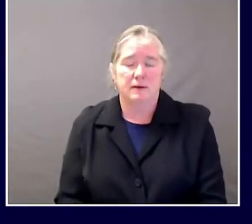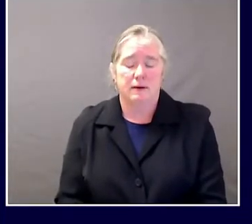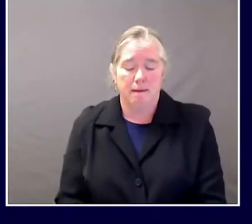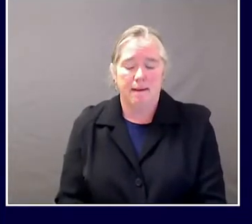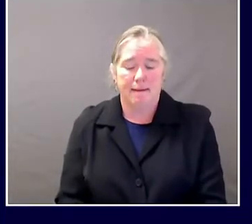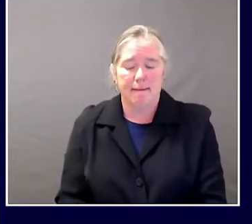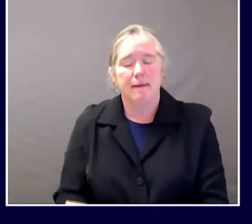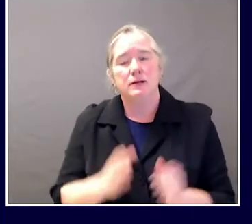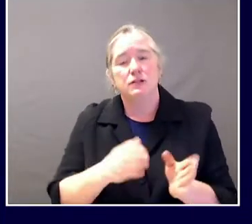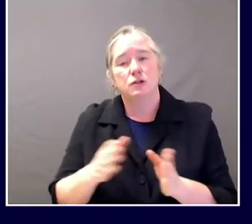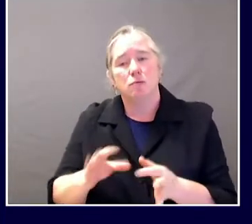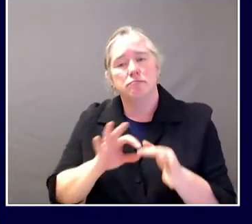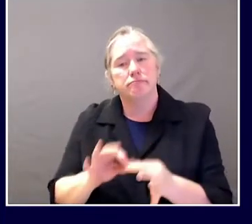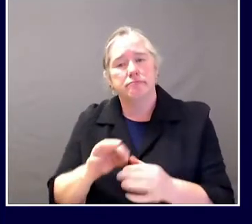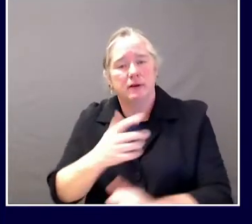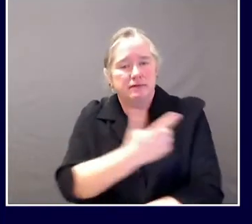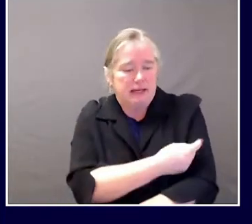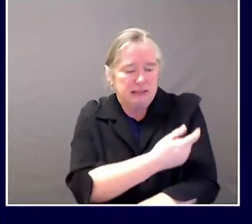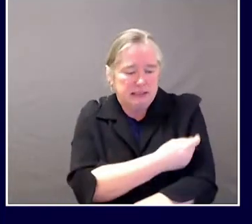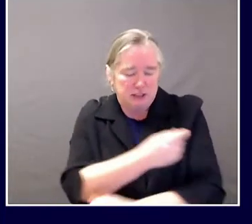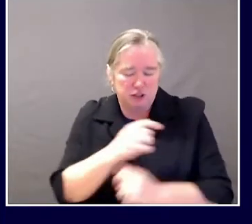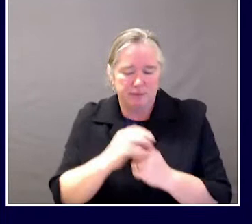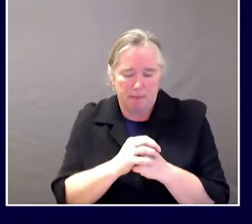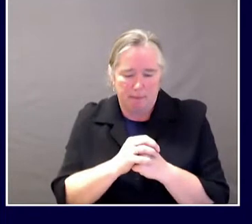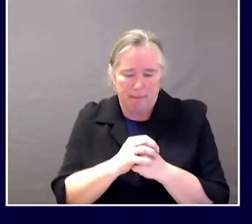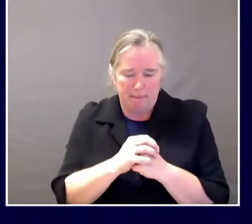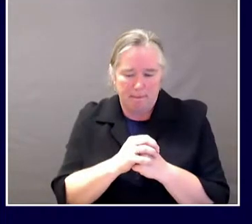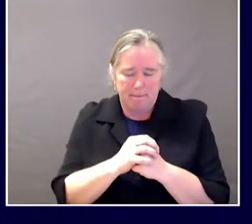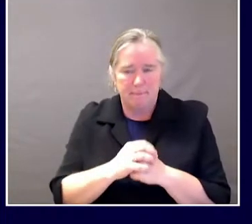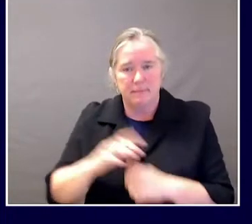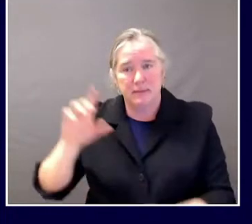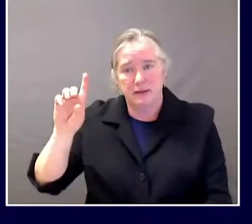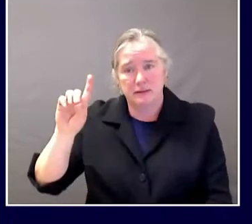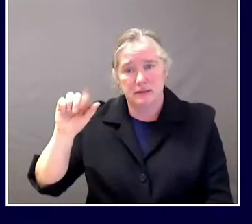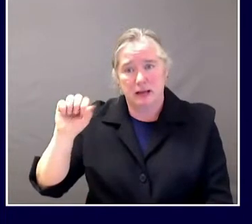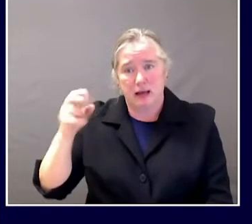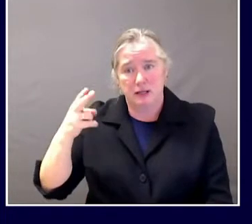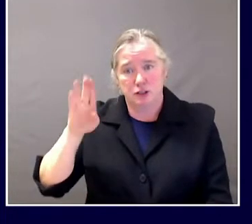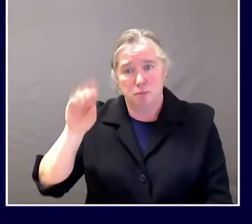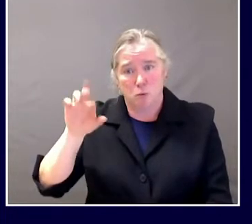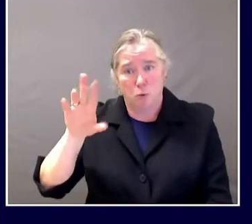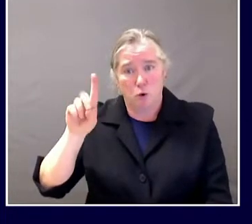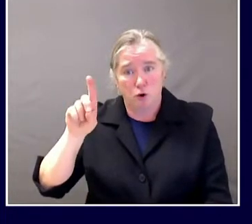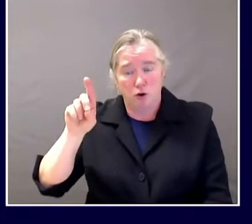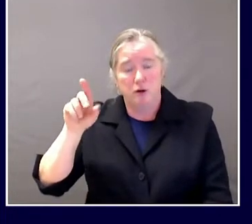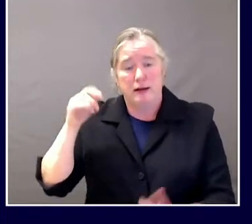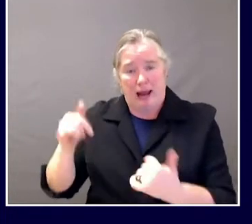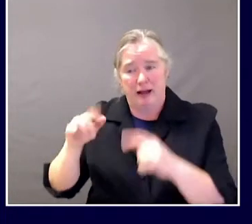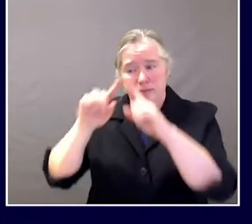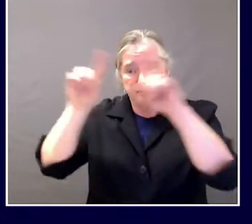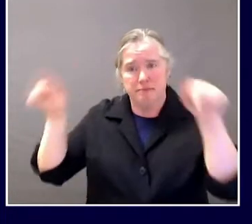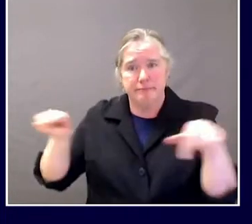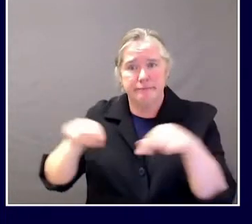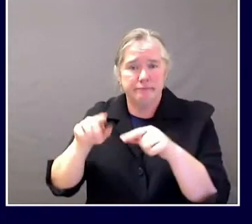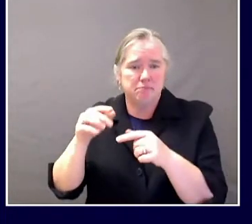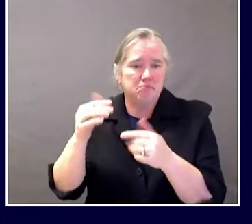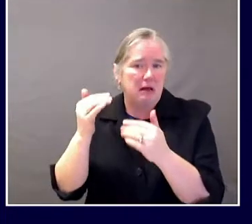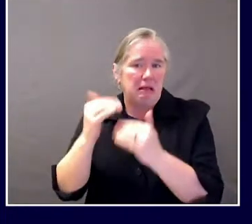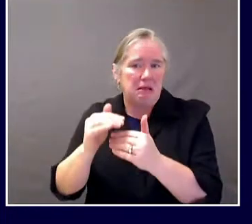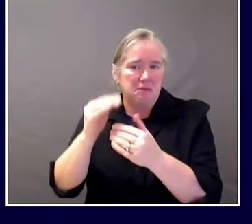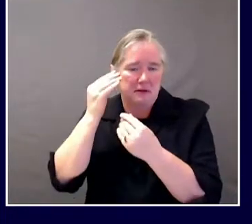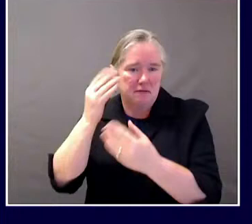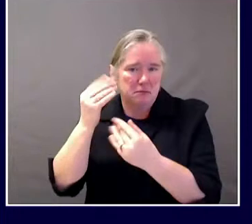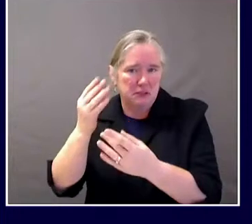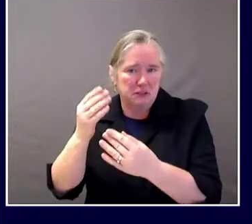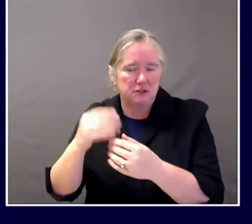plans to add more specific information to the vaccine dashboard? Similar to what we have with the COVID dashboard. Other states are posting things